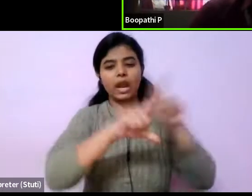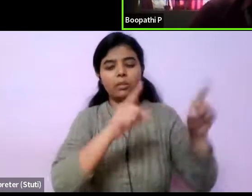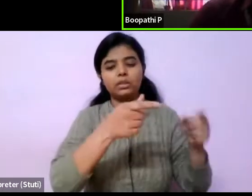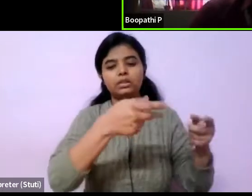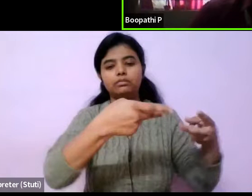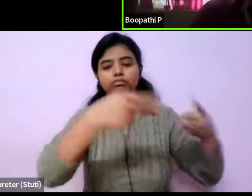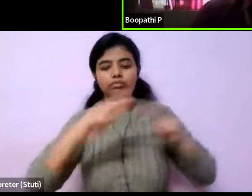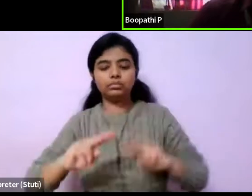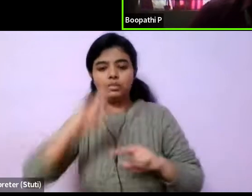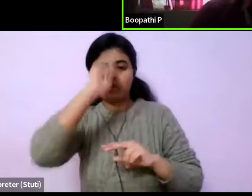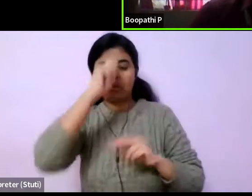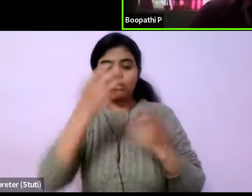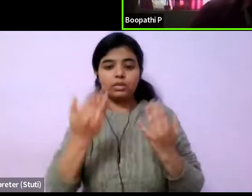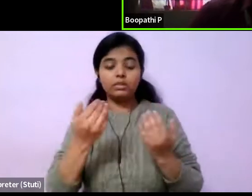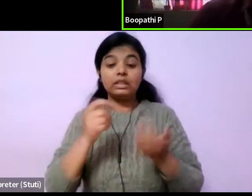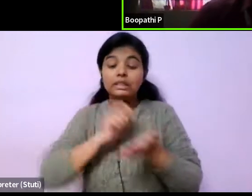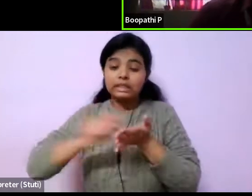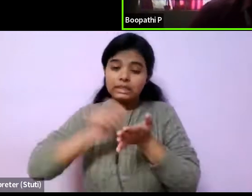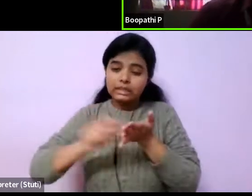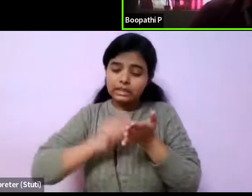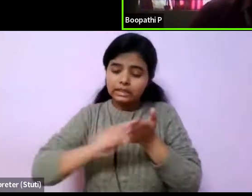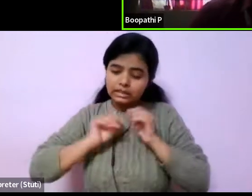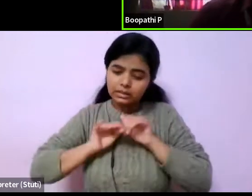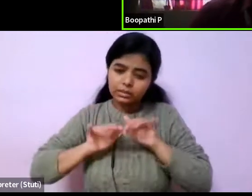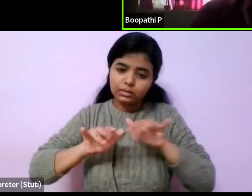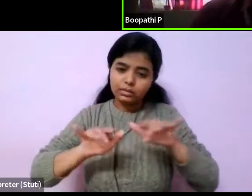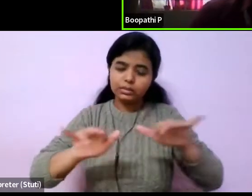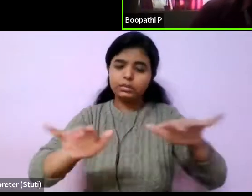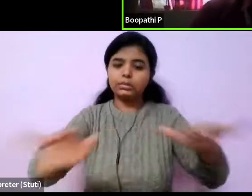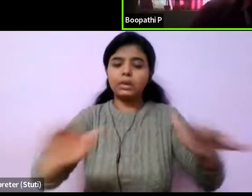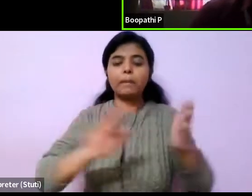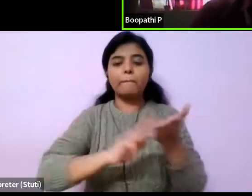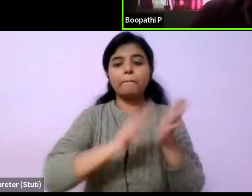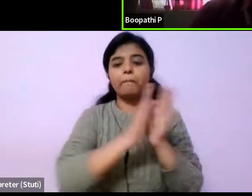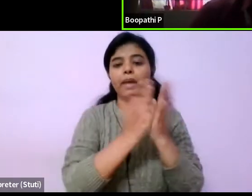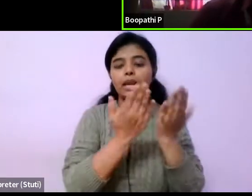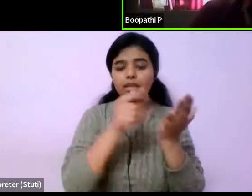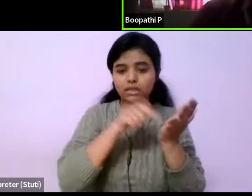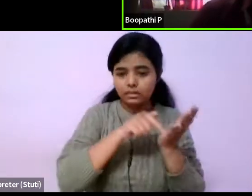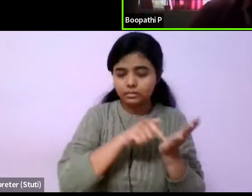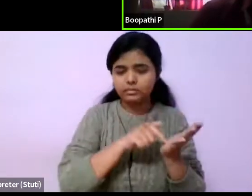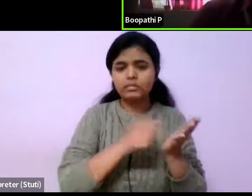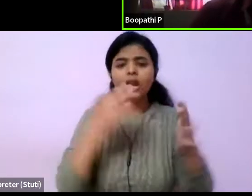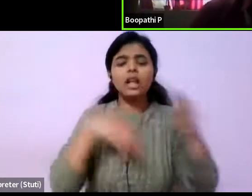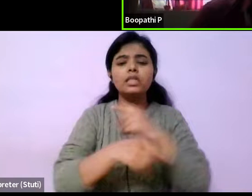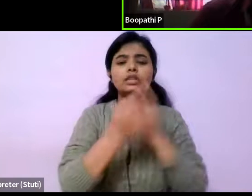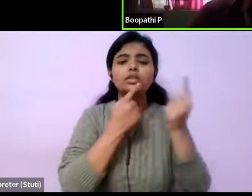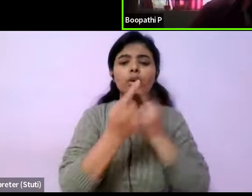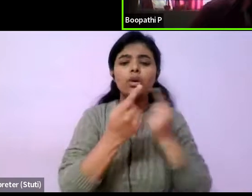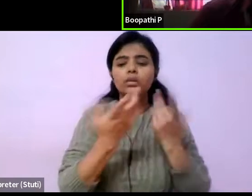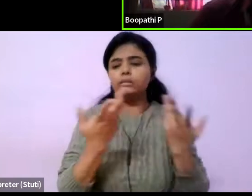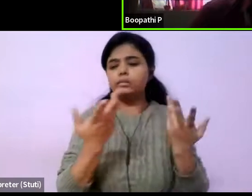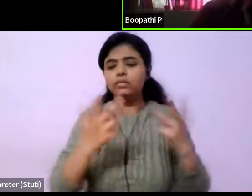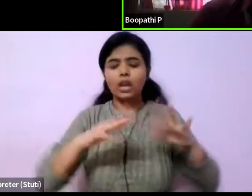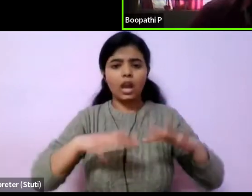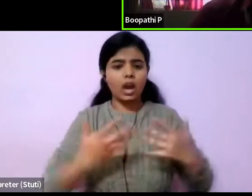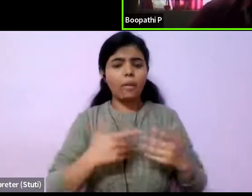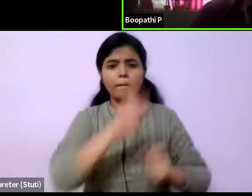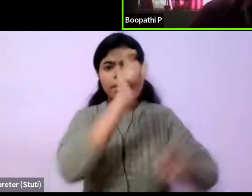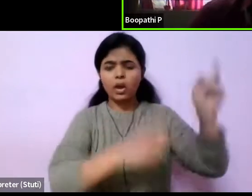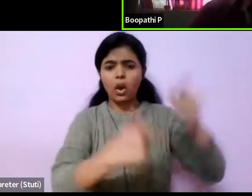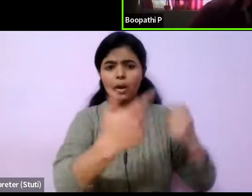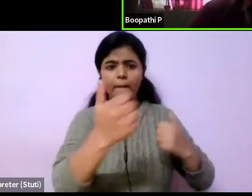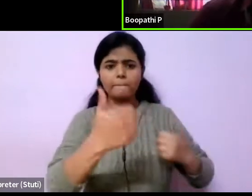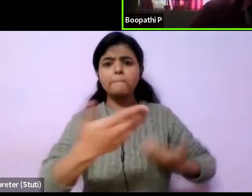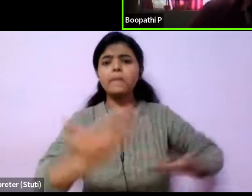started writing widely in that particular magazine, starting talking about what actually, how they were treated by the